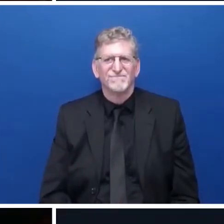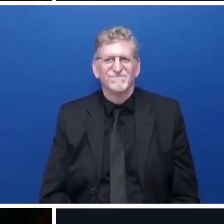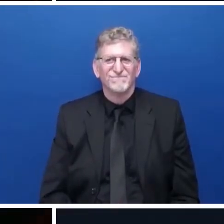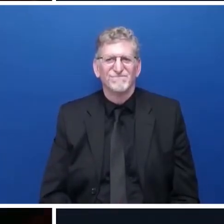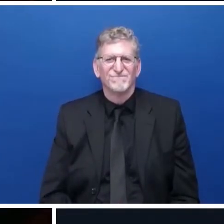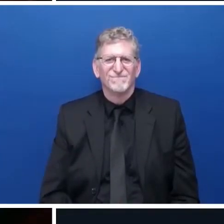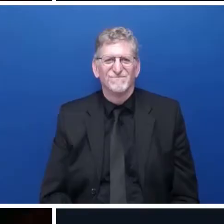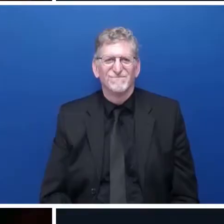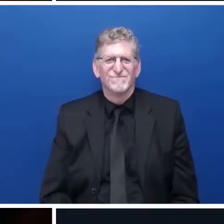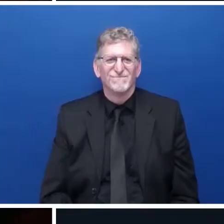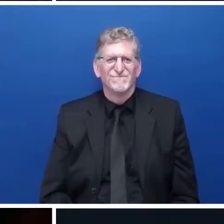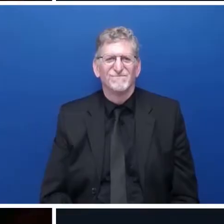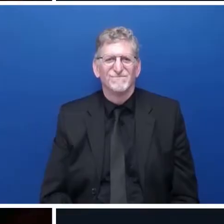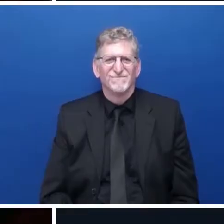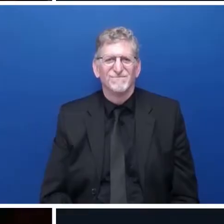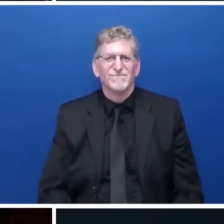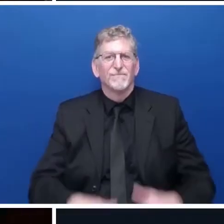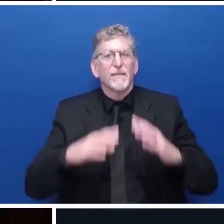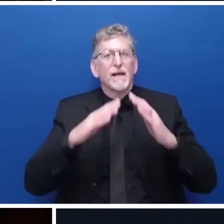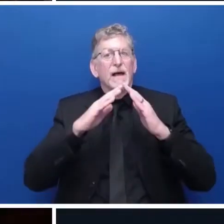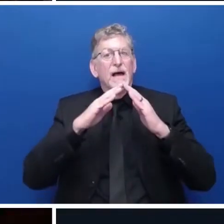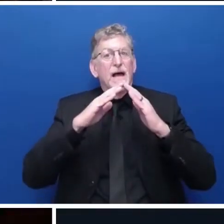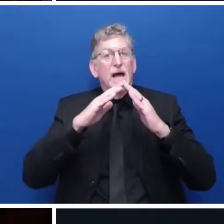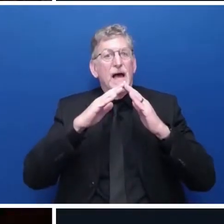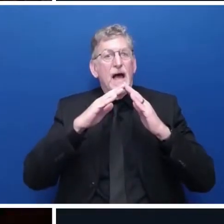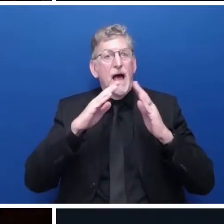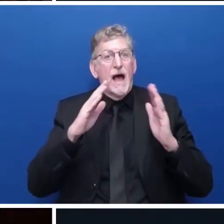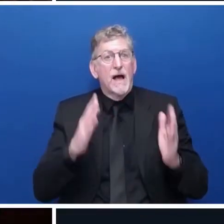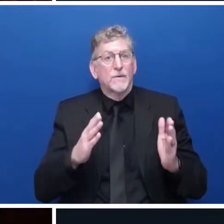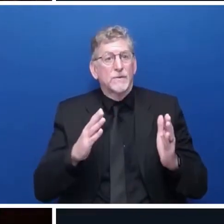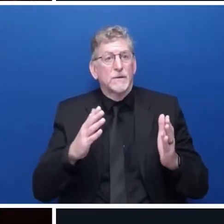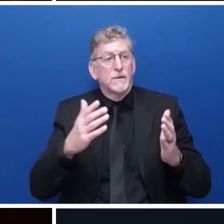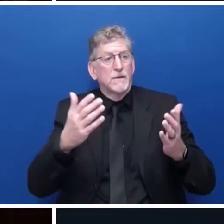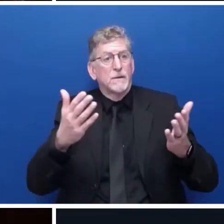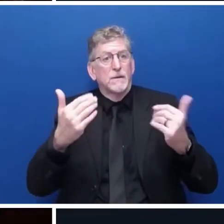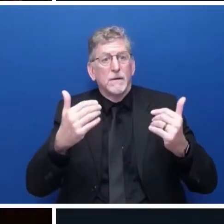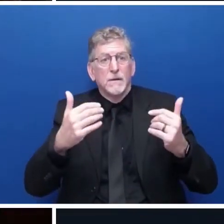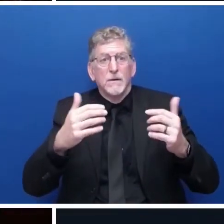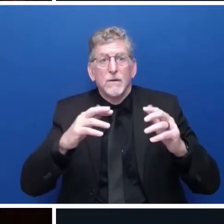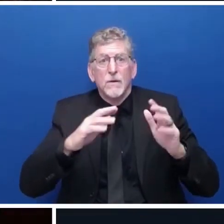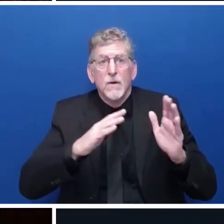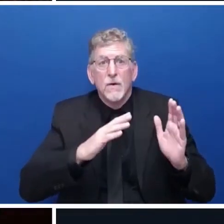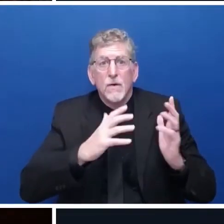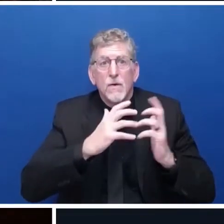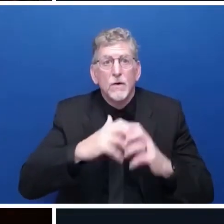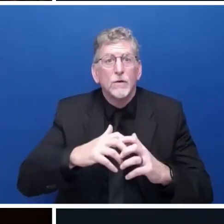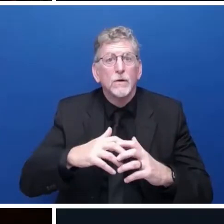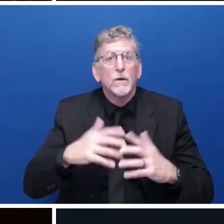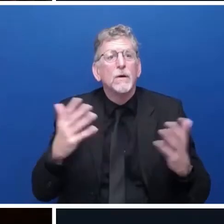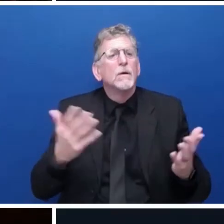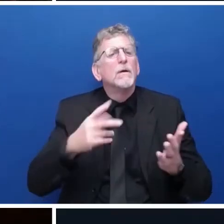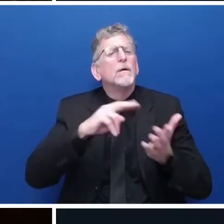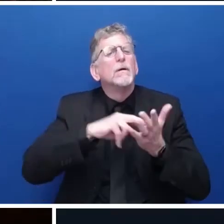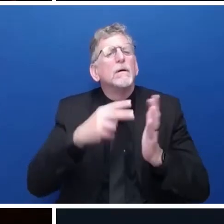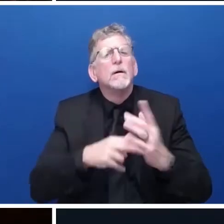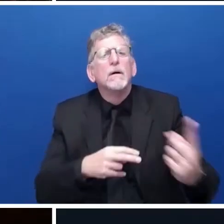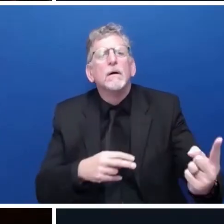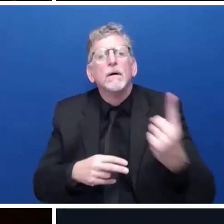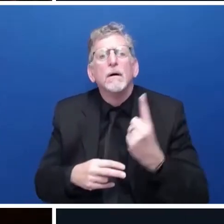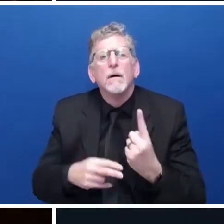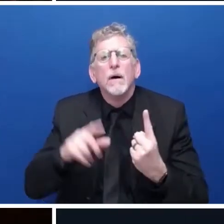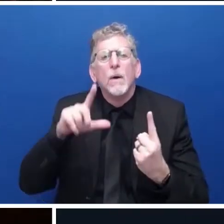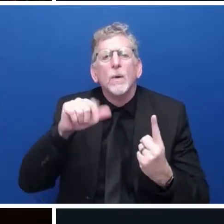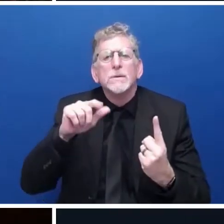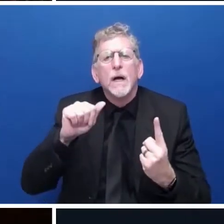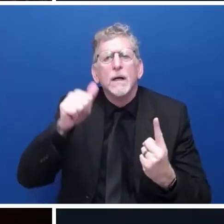The House will come to order. For what purpose does the gentleman from Louisiana seek recognition? Mr. Speaker, I move that the message of the President